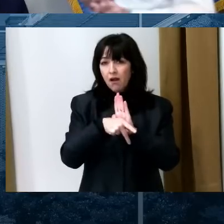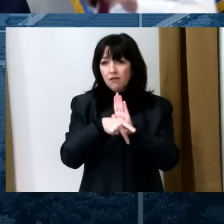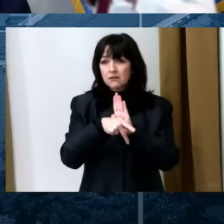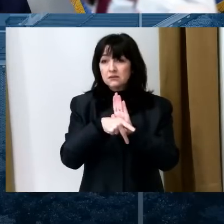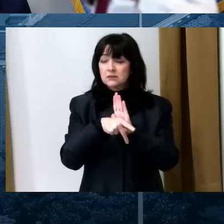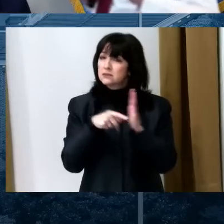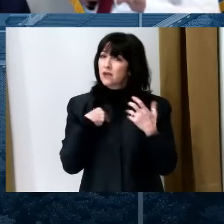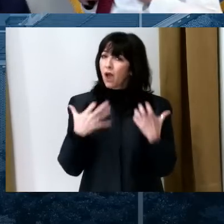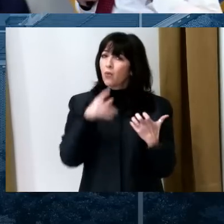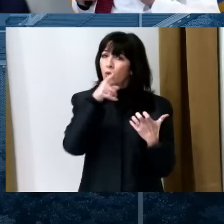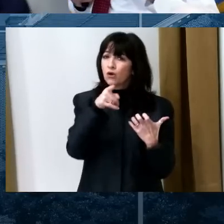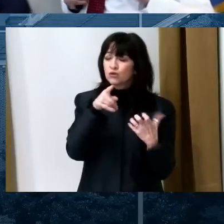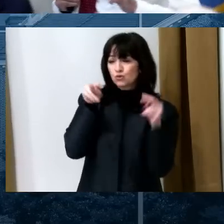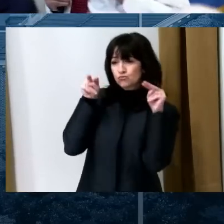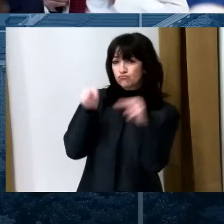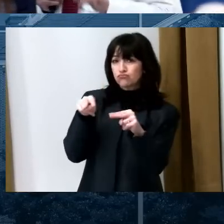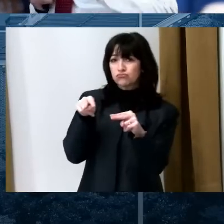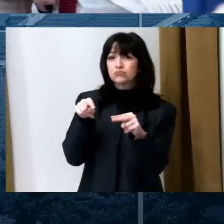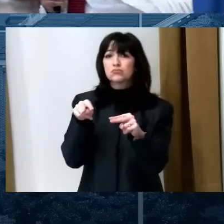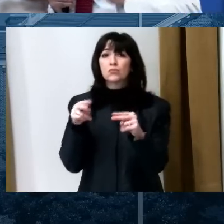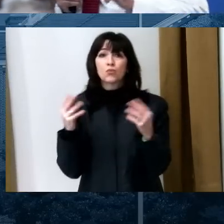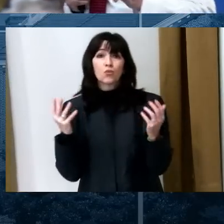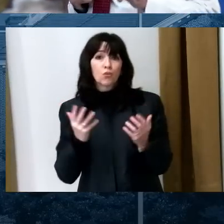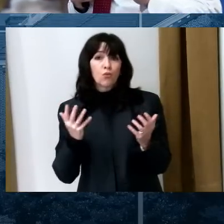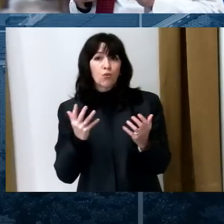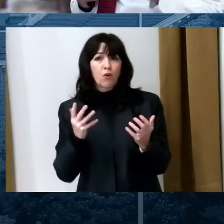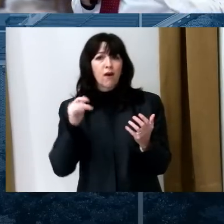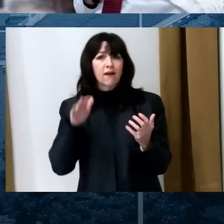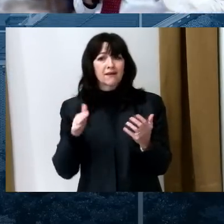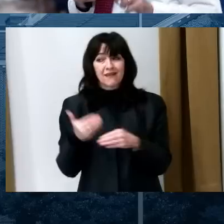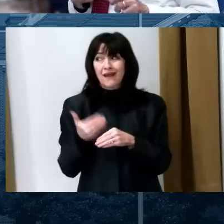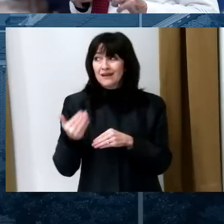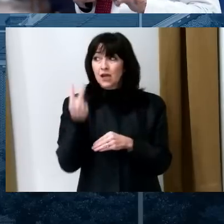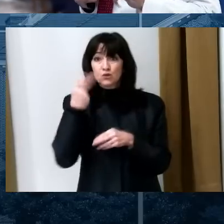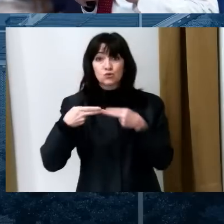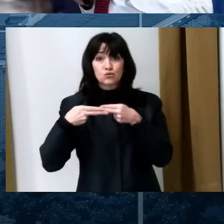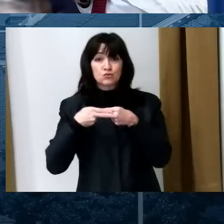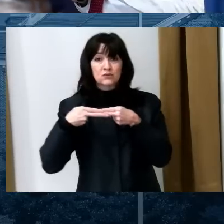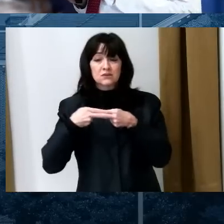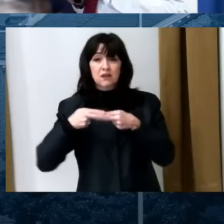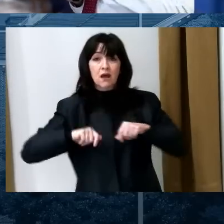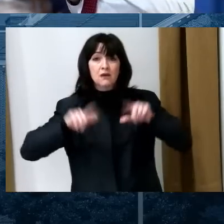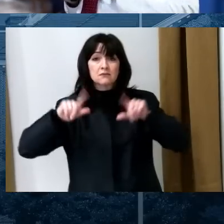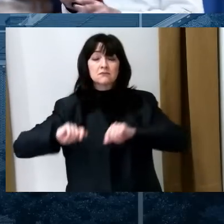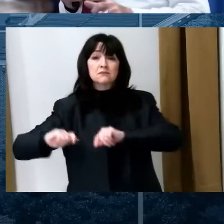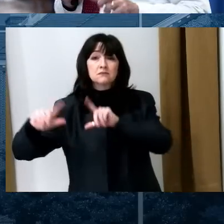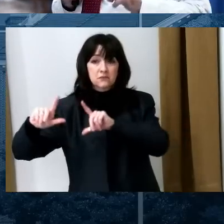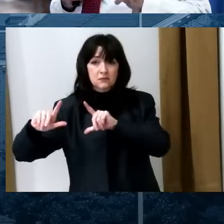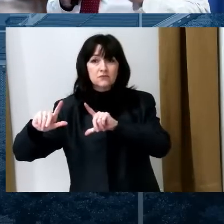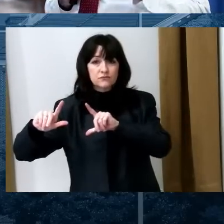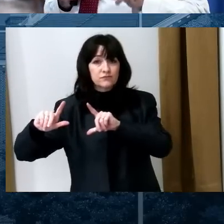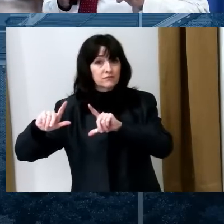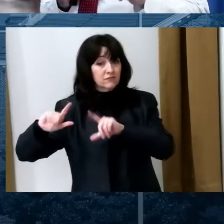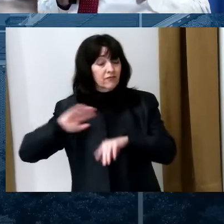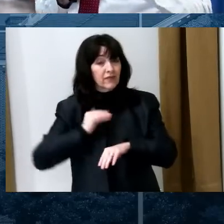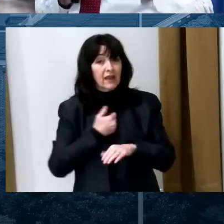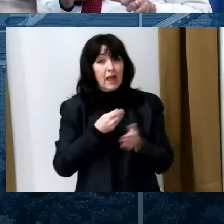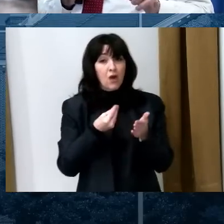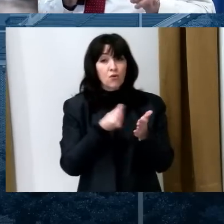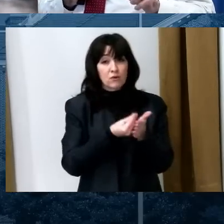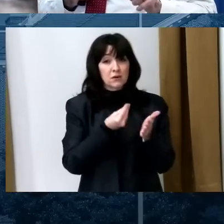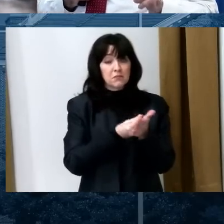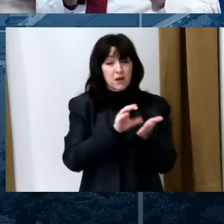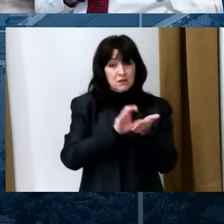take a close look at these next 2 slides, and you'll see that we put an incredible amount of money